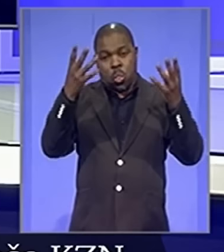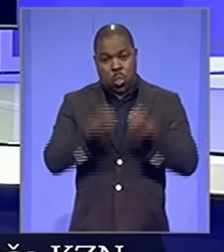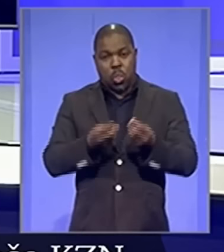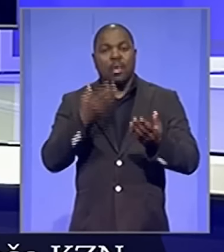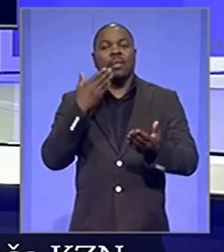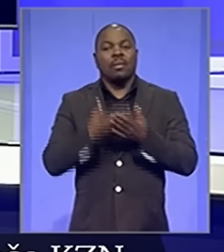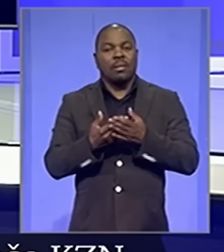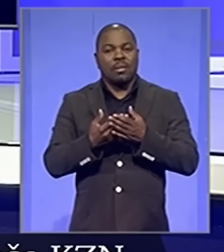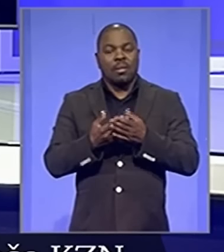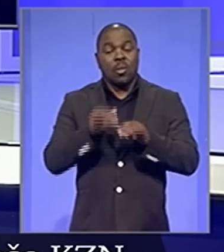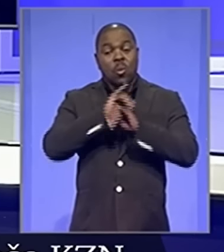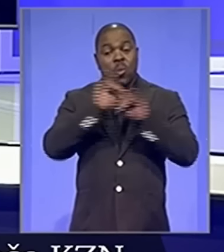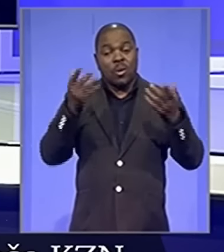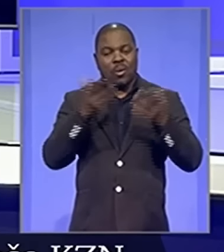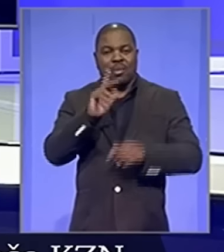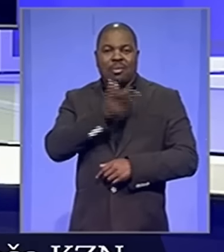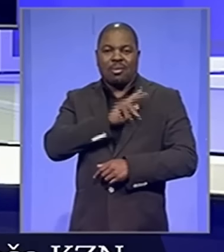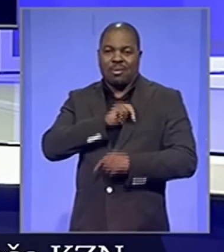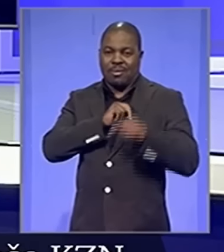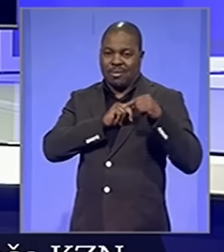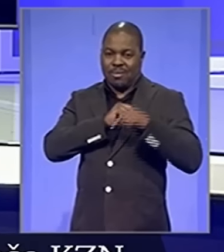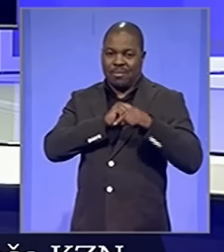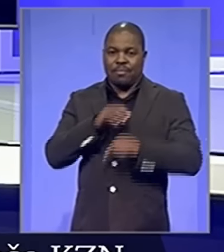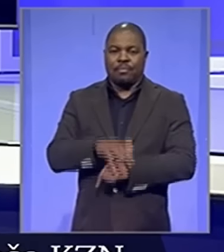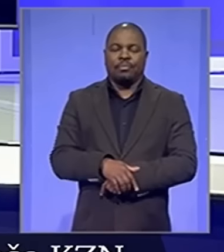go feta ka profenseng.